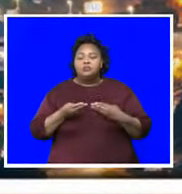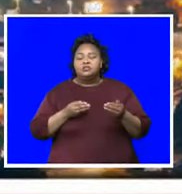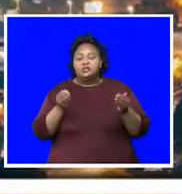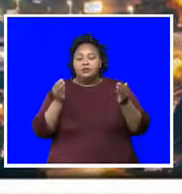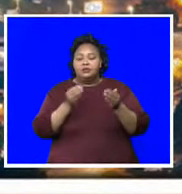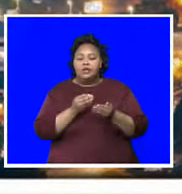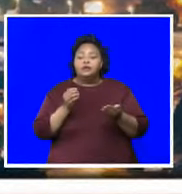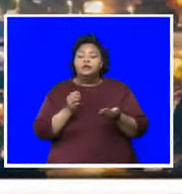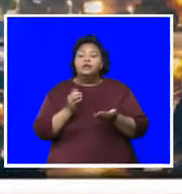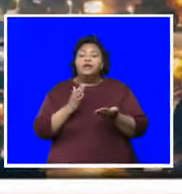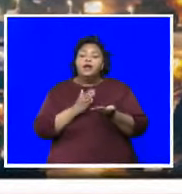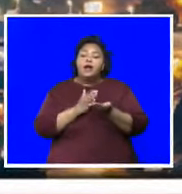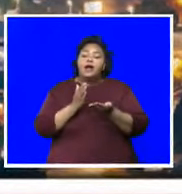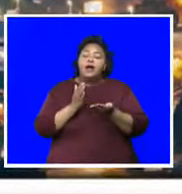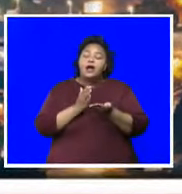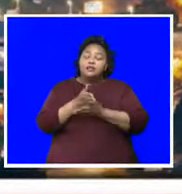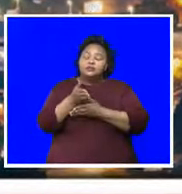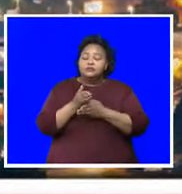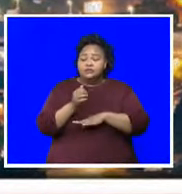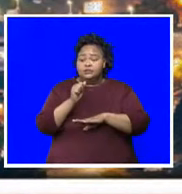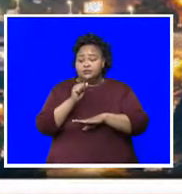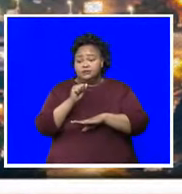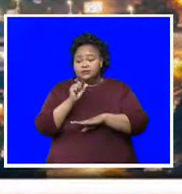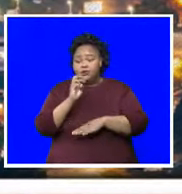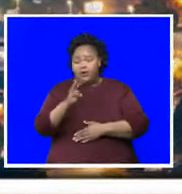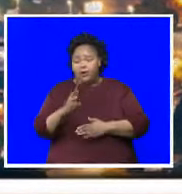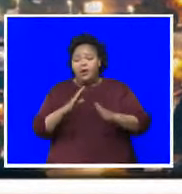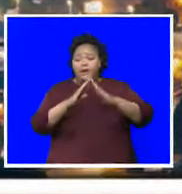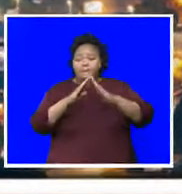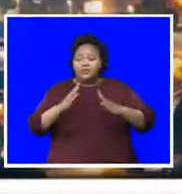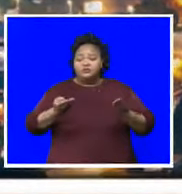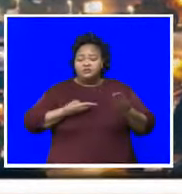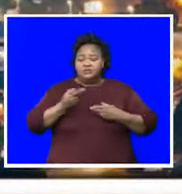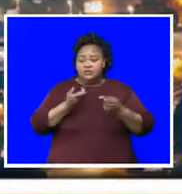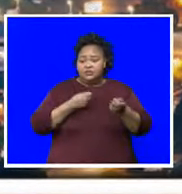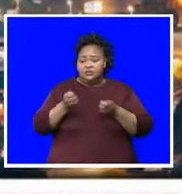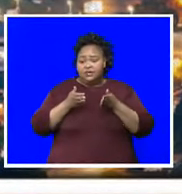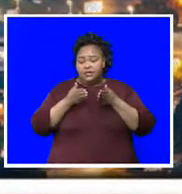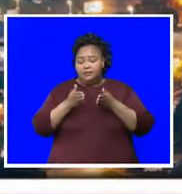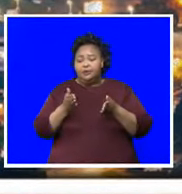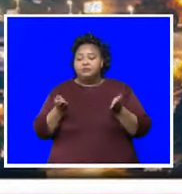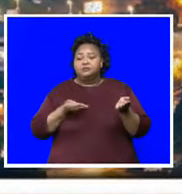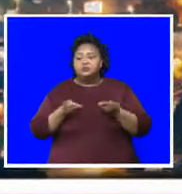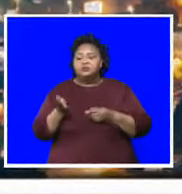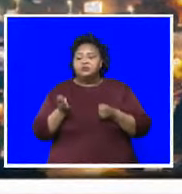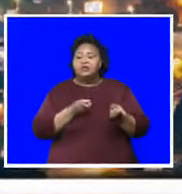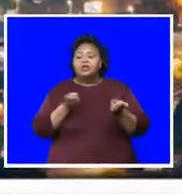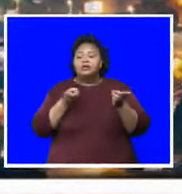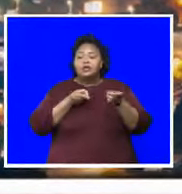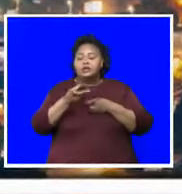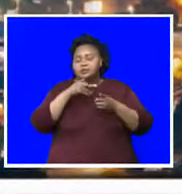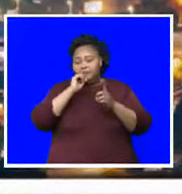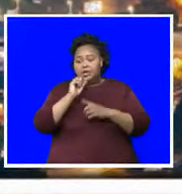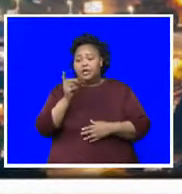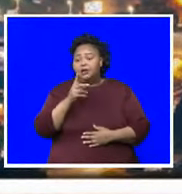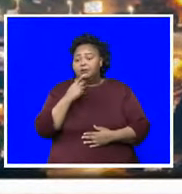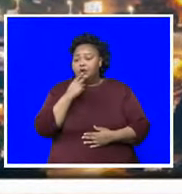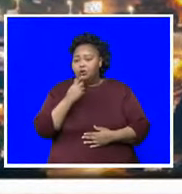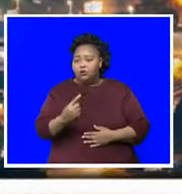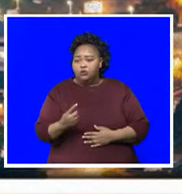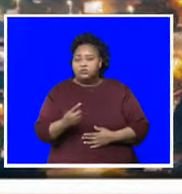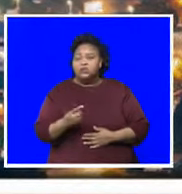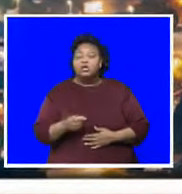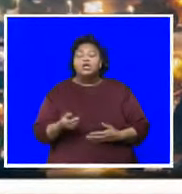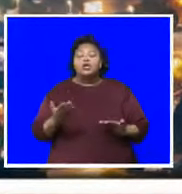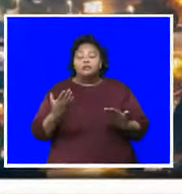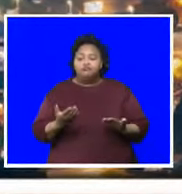Fund. Now, according to the SME director from the Ministry of Commerce, Industry and Trade, Mlule Dlamini, he says entrepreneurs have been able to create job